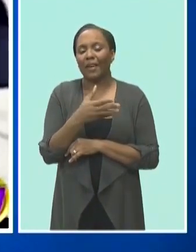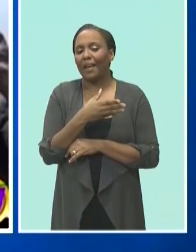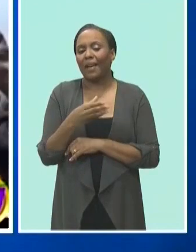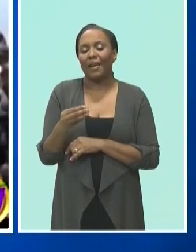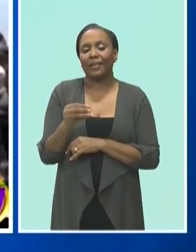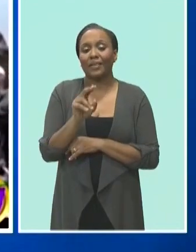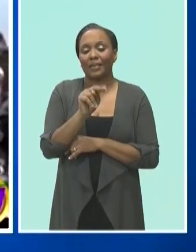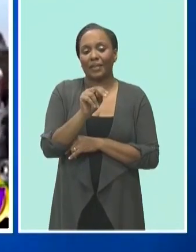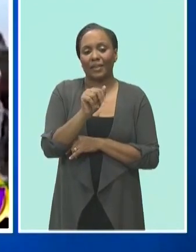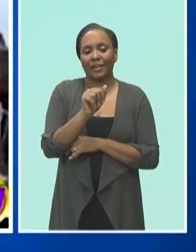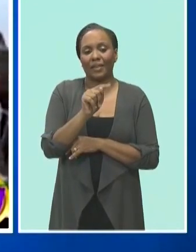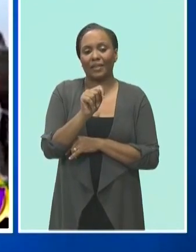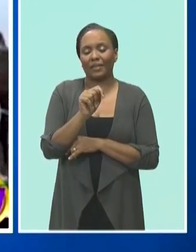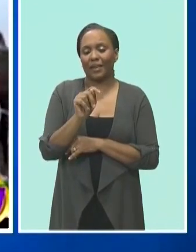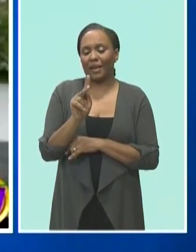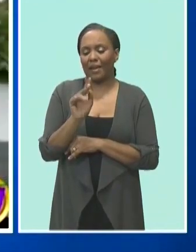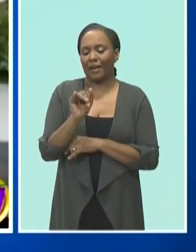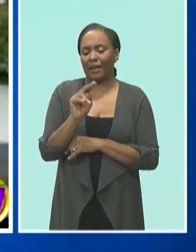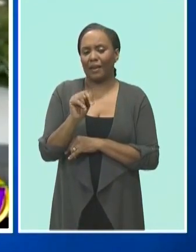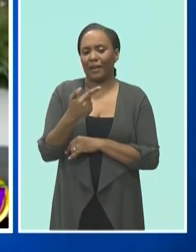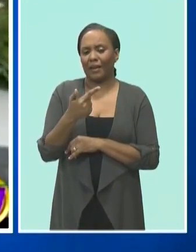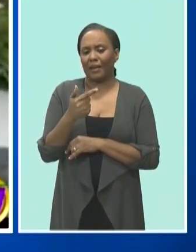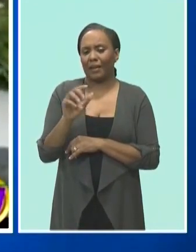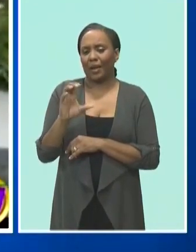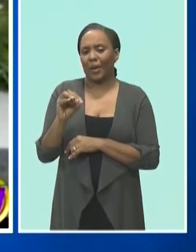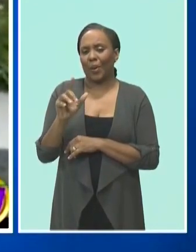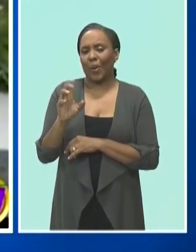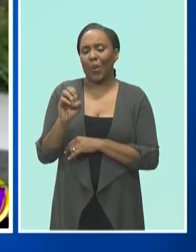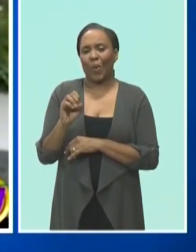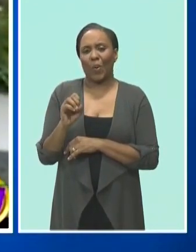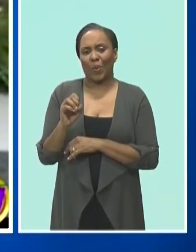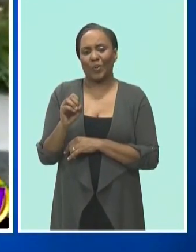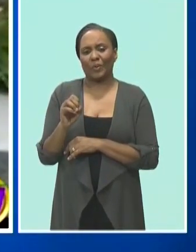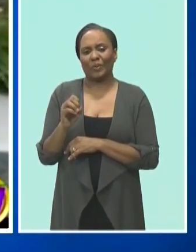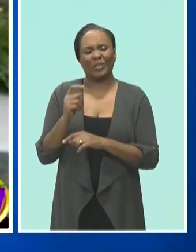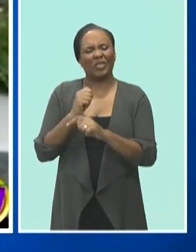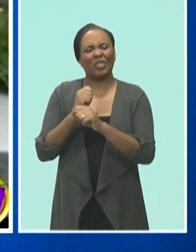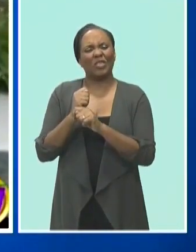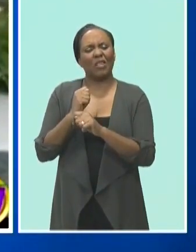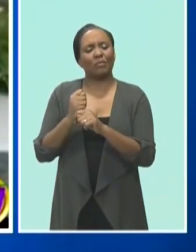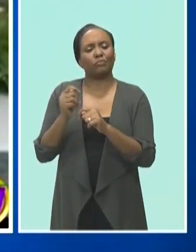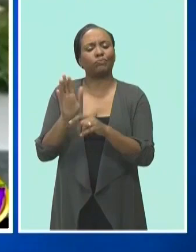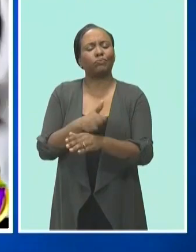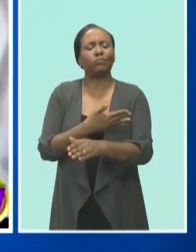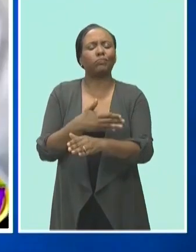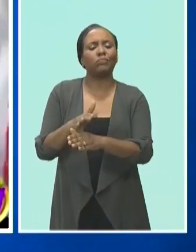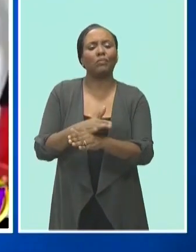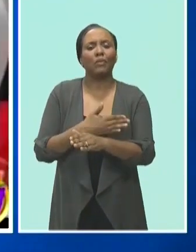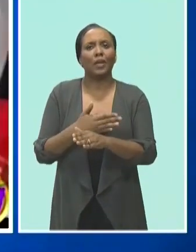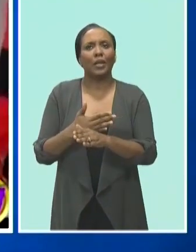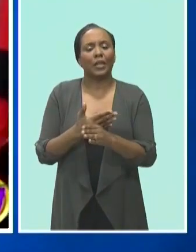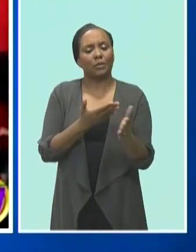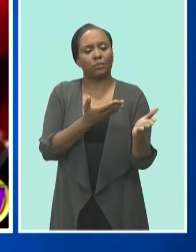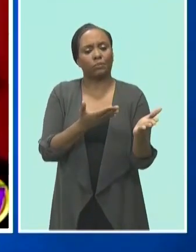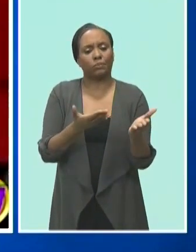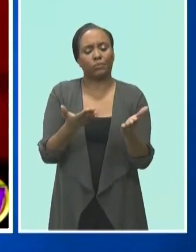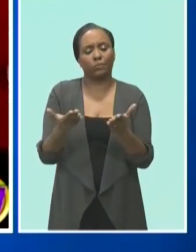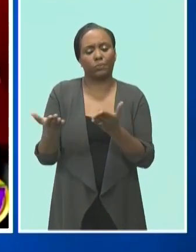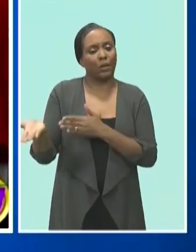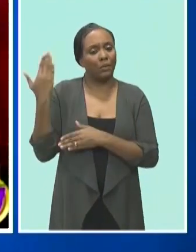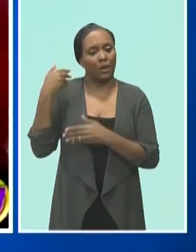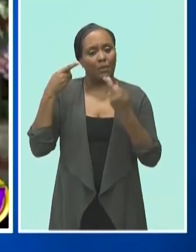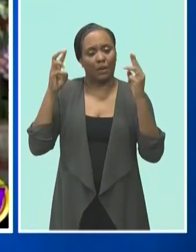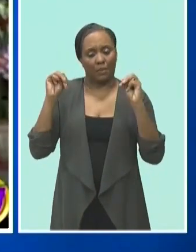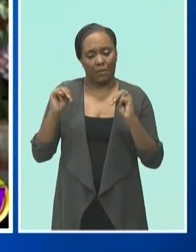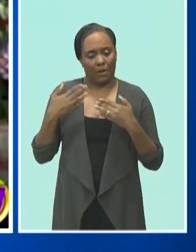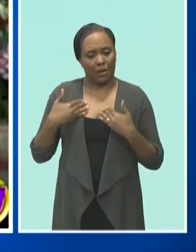the Tivoli Gardens Community Centre, where Mr. Seaga's body lying stayed. Soldiers of the Jamaica Defence